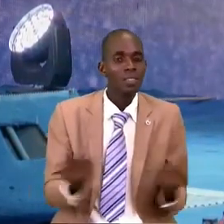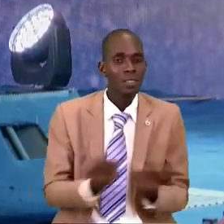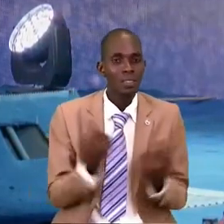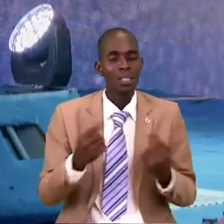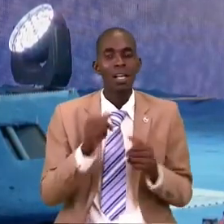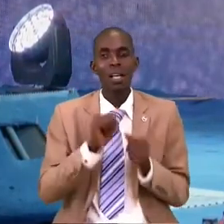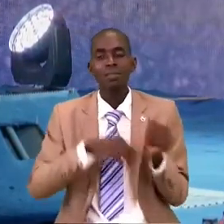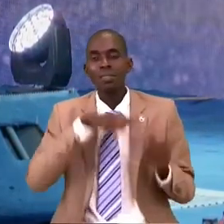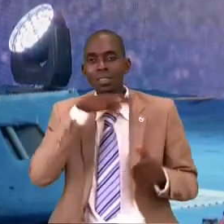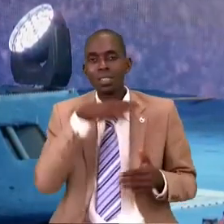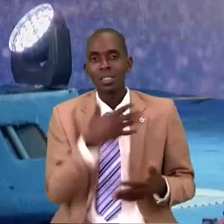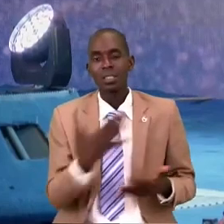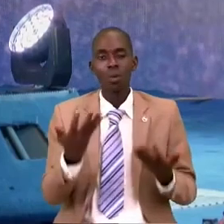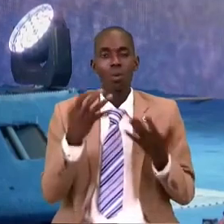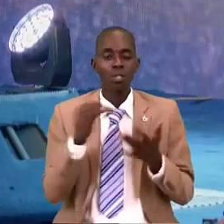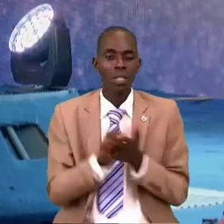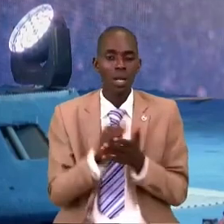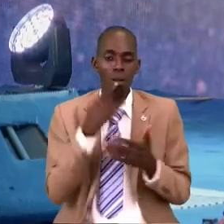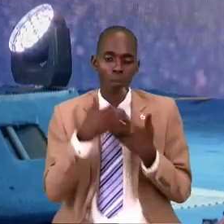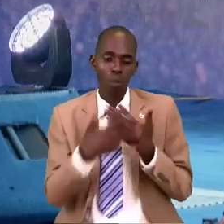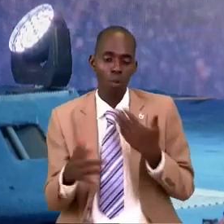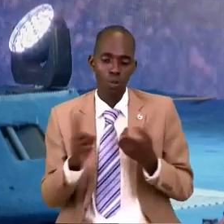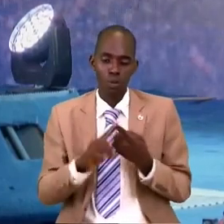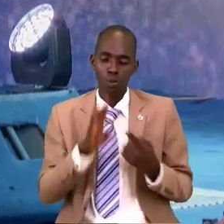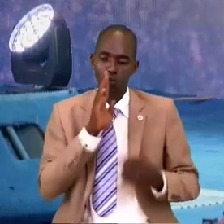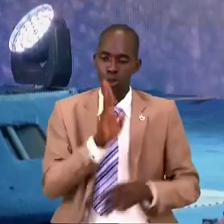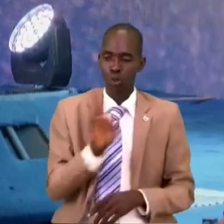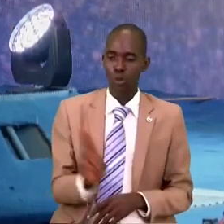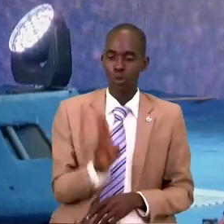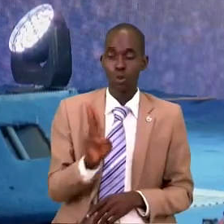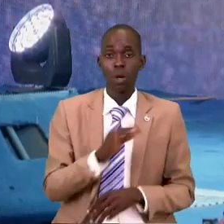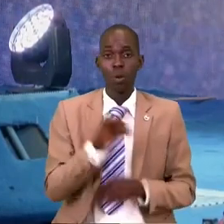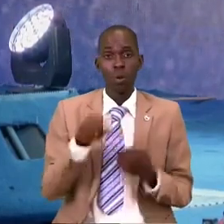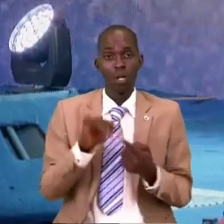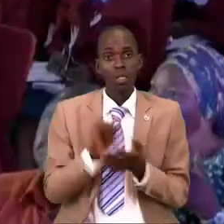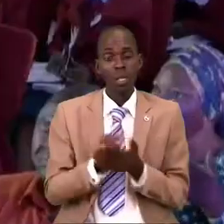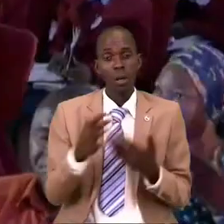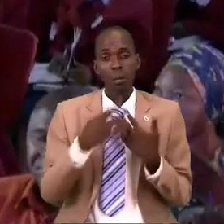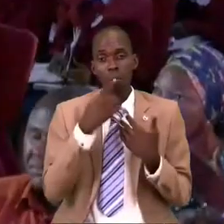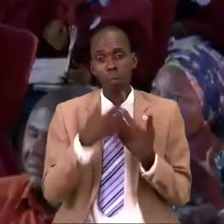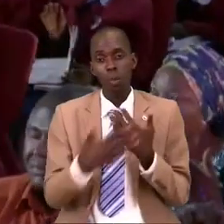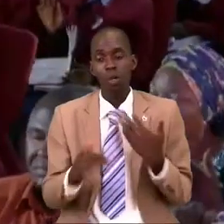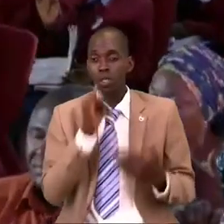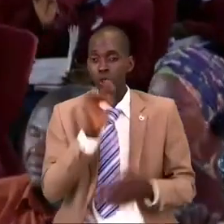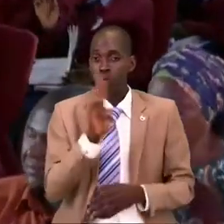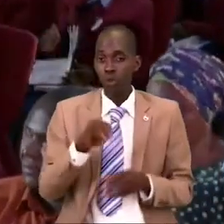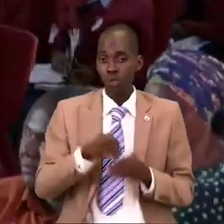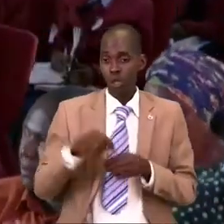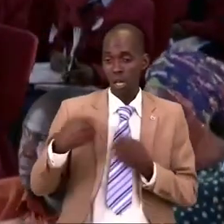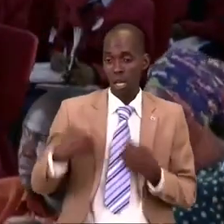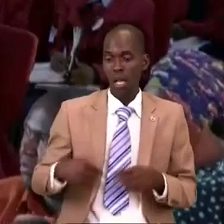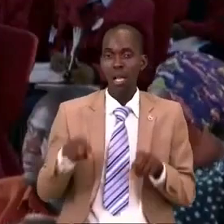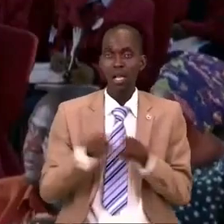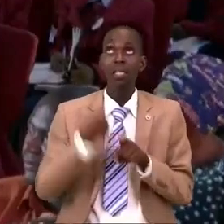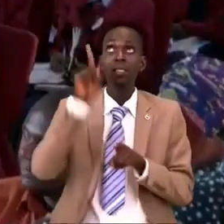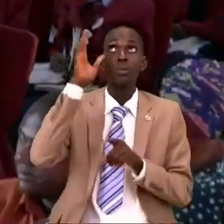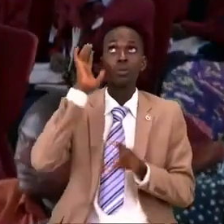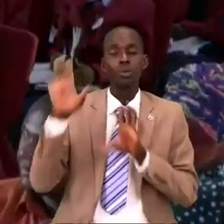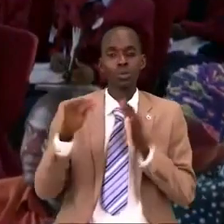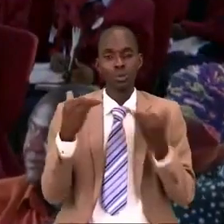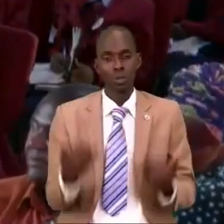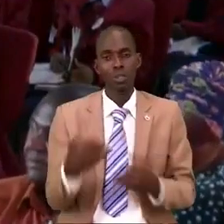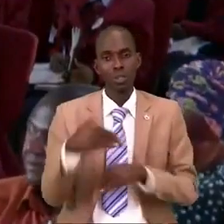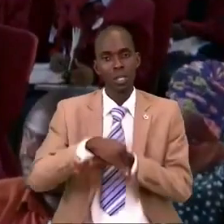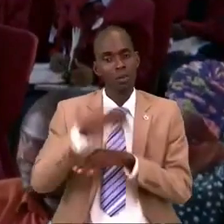do tonight for everyone. I said it will do tonight for everyone. It will clean you up. Create in